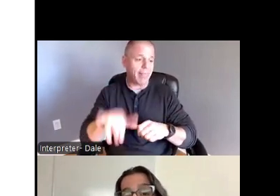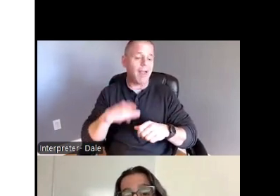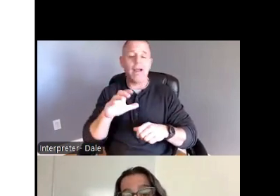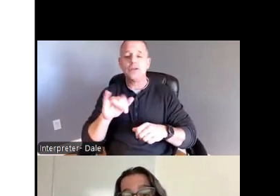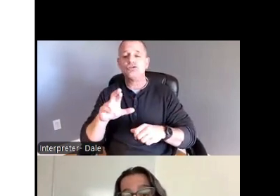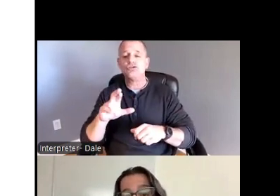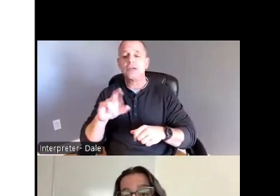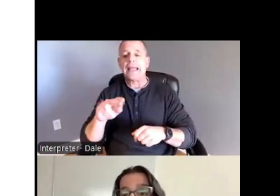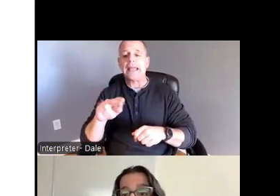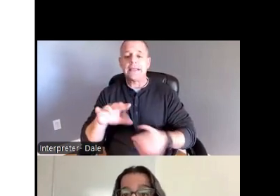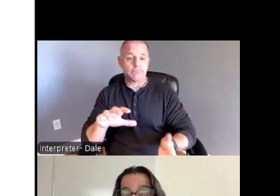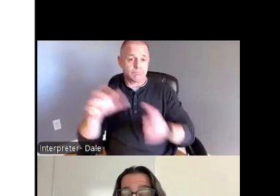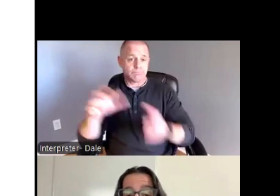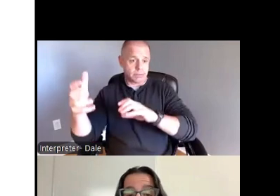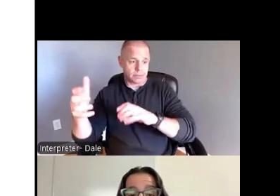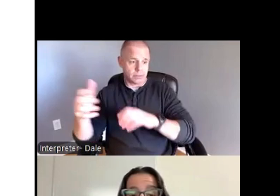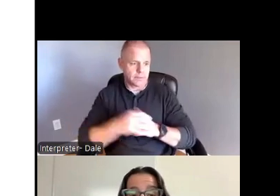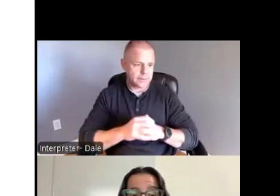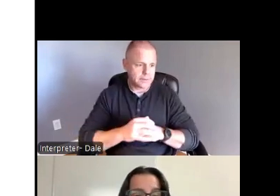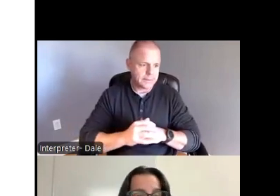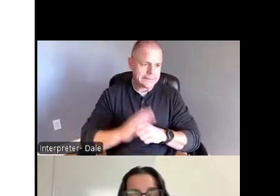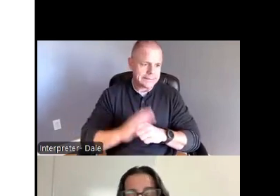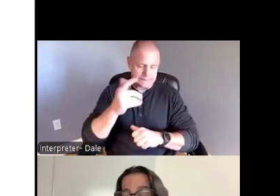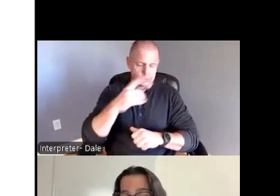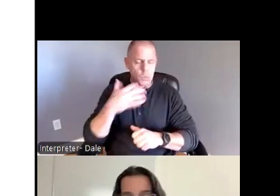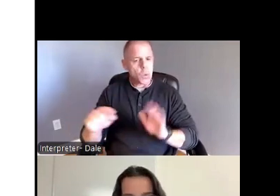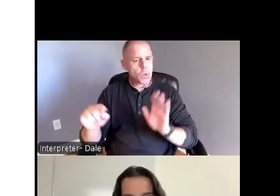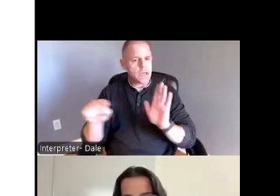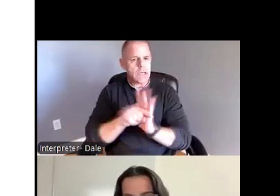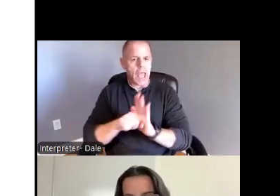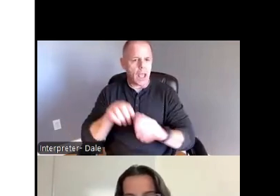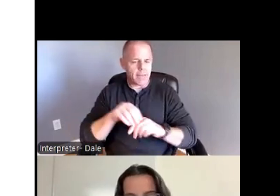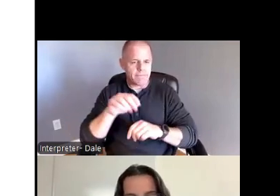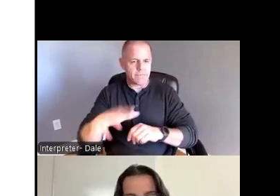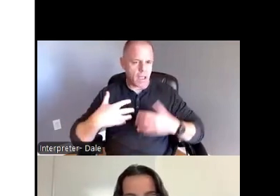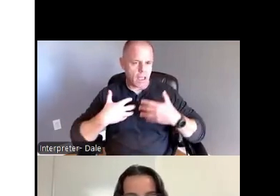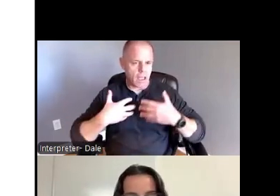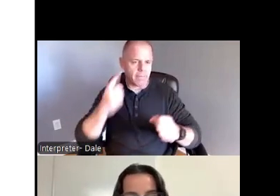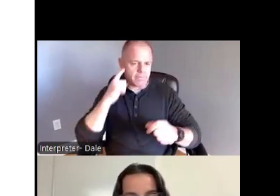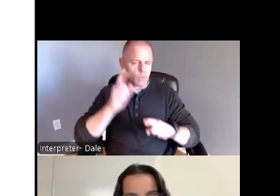seems to be detrimental to our health for